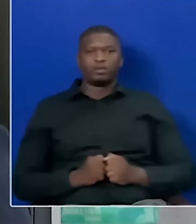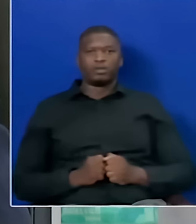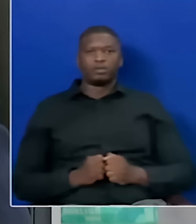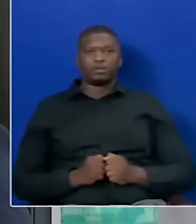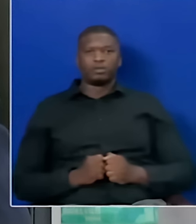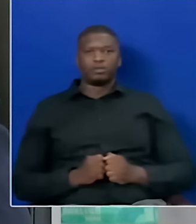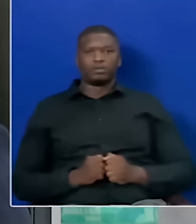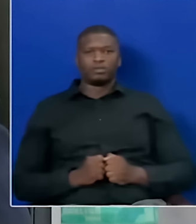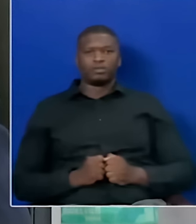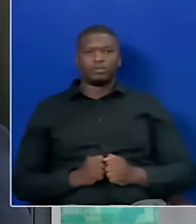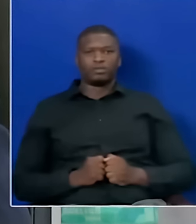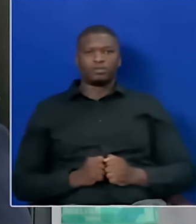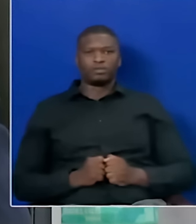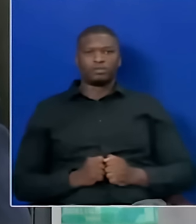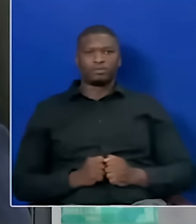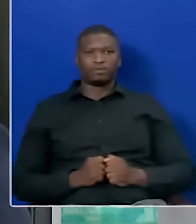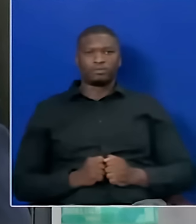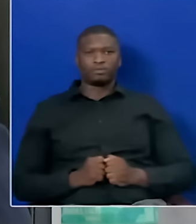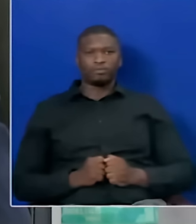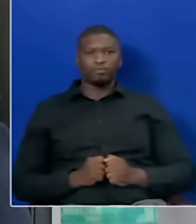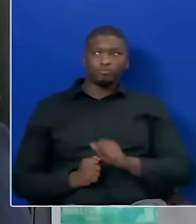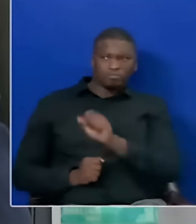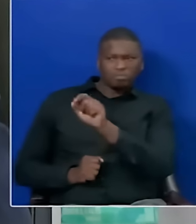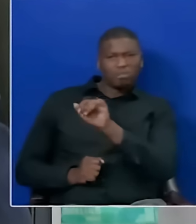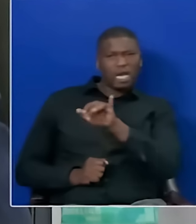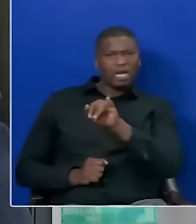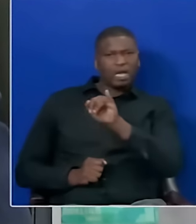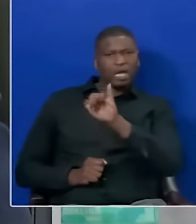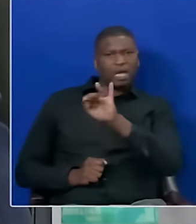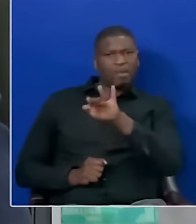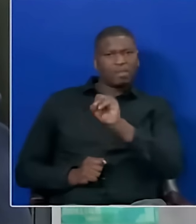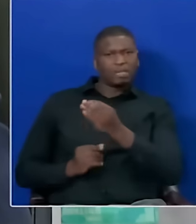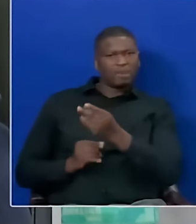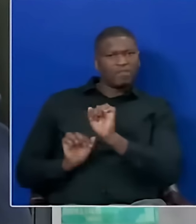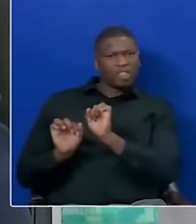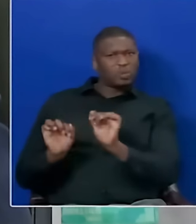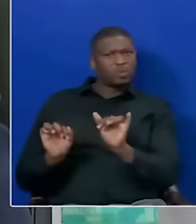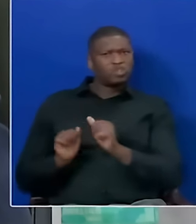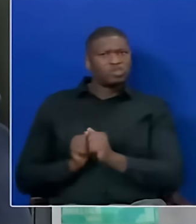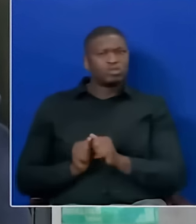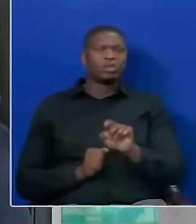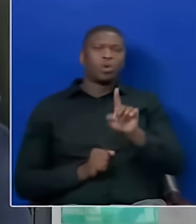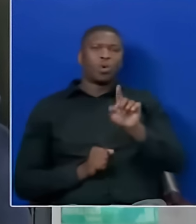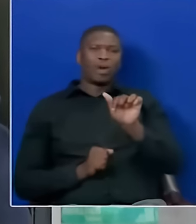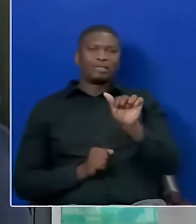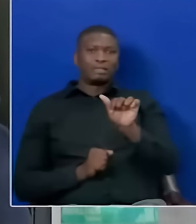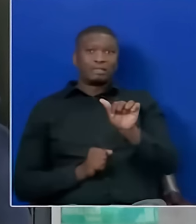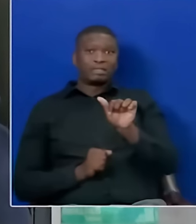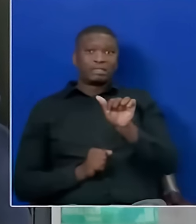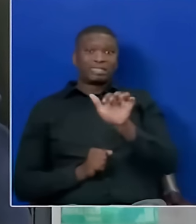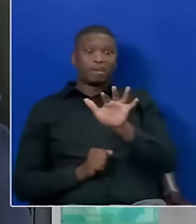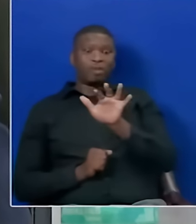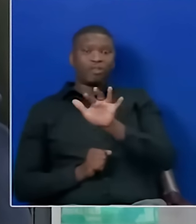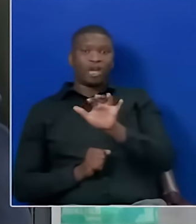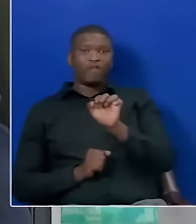And the ABIS number for that acquisition? It is 16554 of 2025, Commissioners.